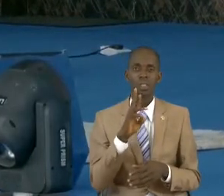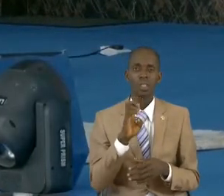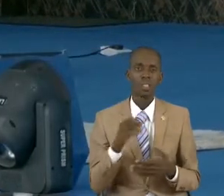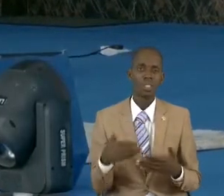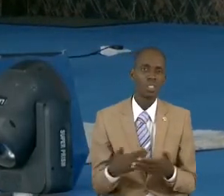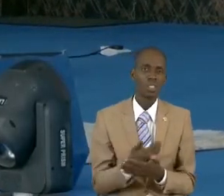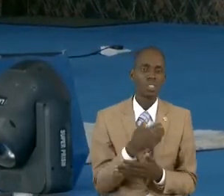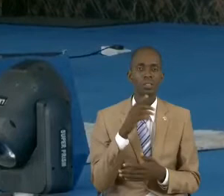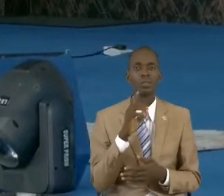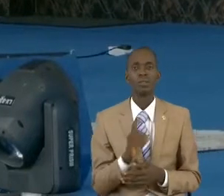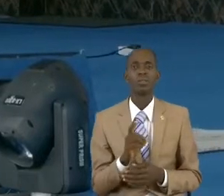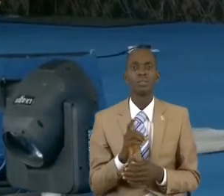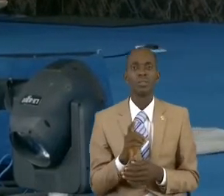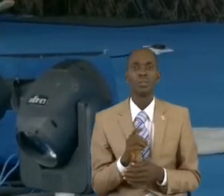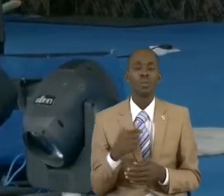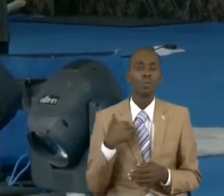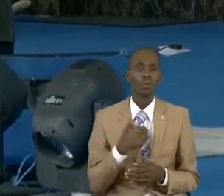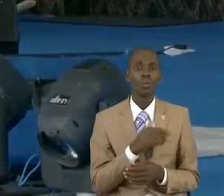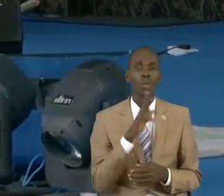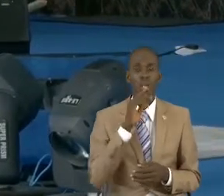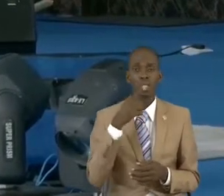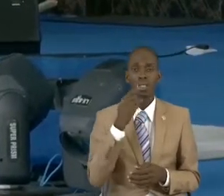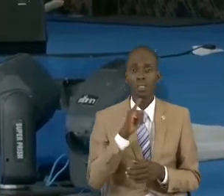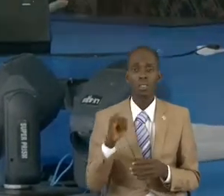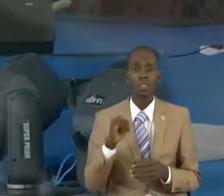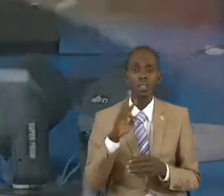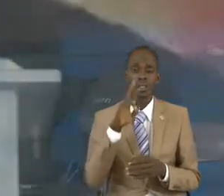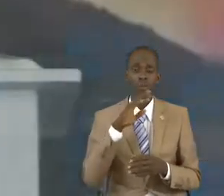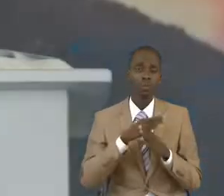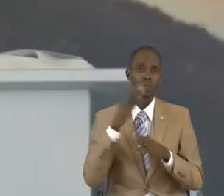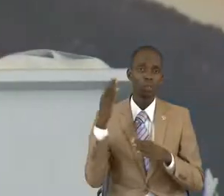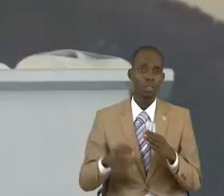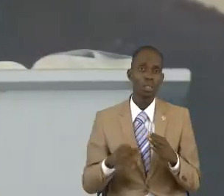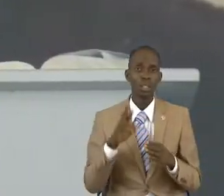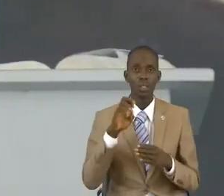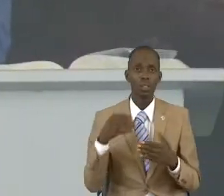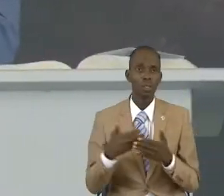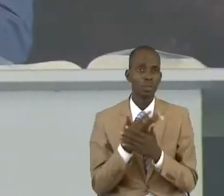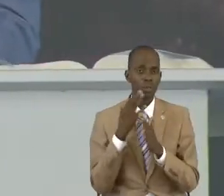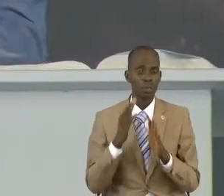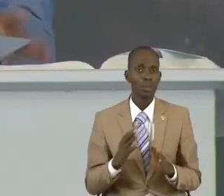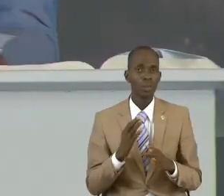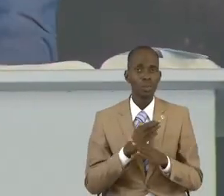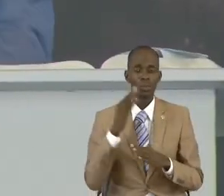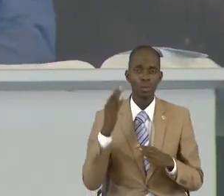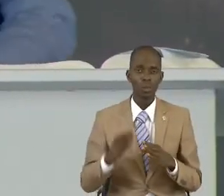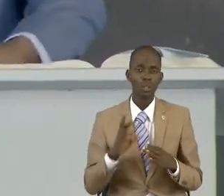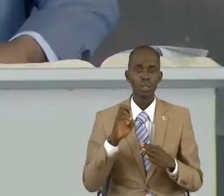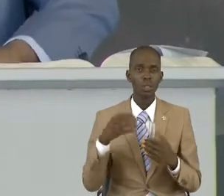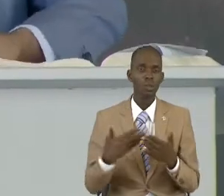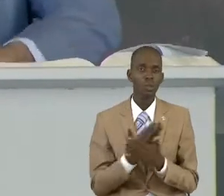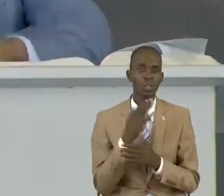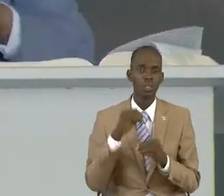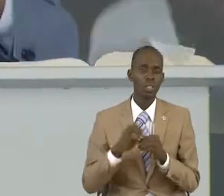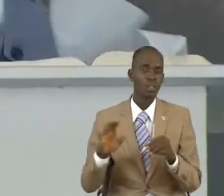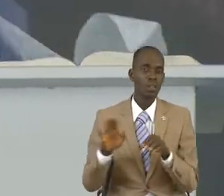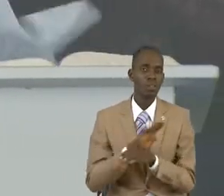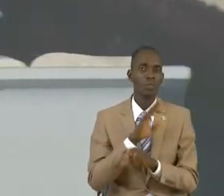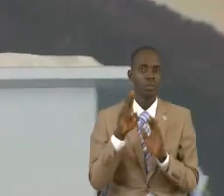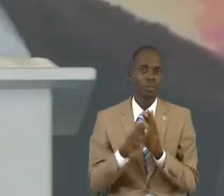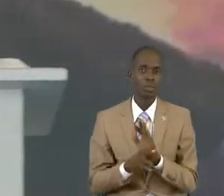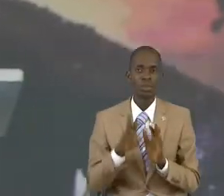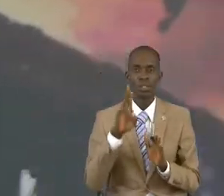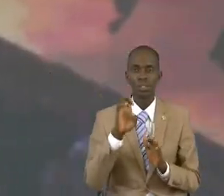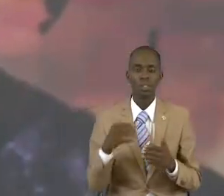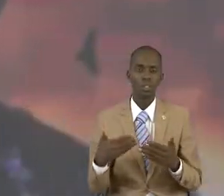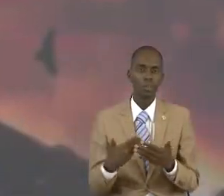renewed. We're talking of total renewal. We're talking of renewal in fullness. We're talking of renewal